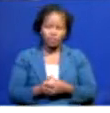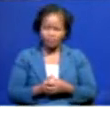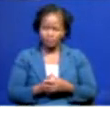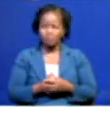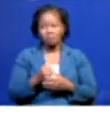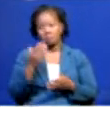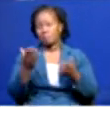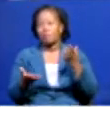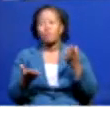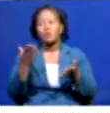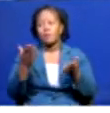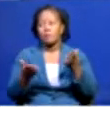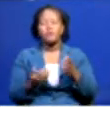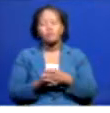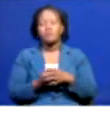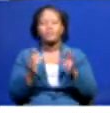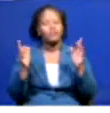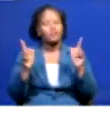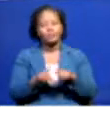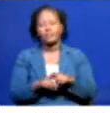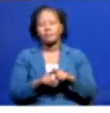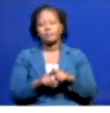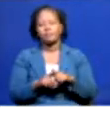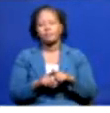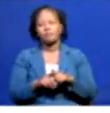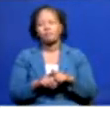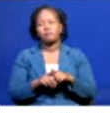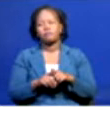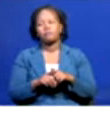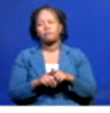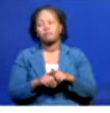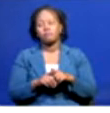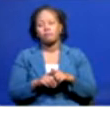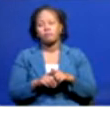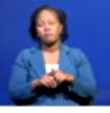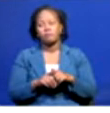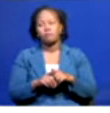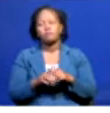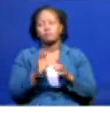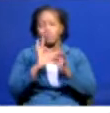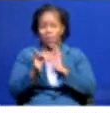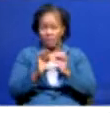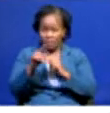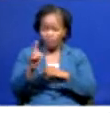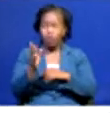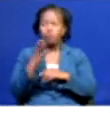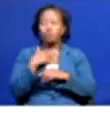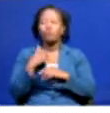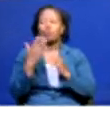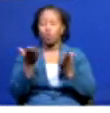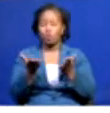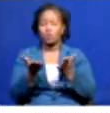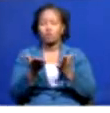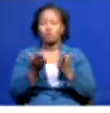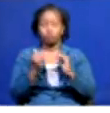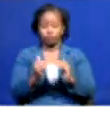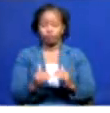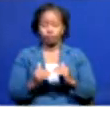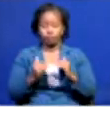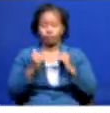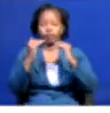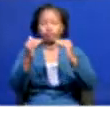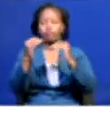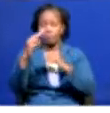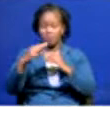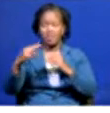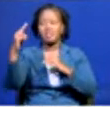Maybe it is the case that if you want to rise to the highest level in the